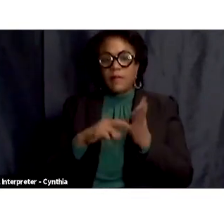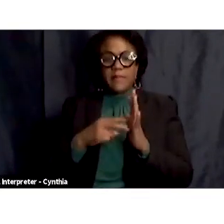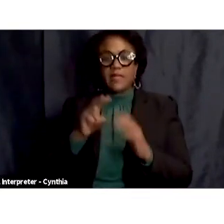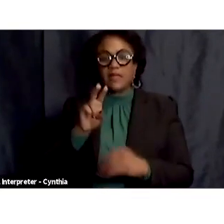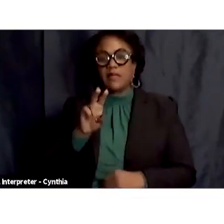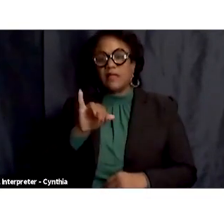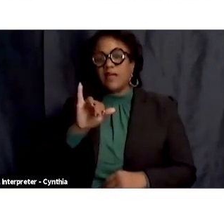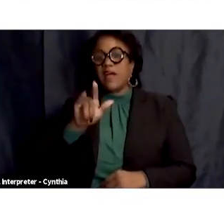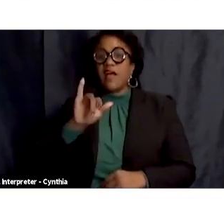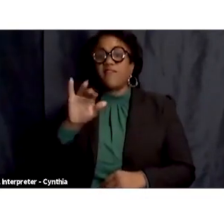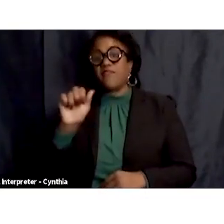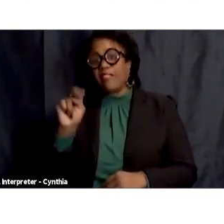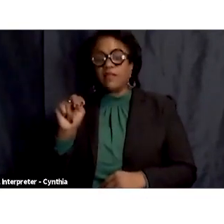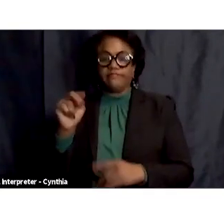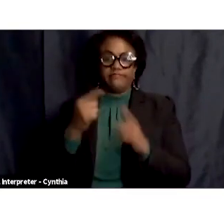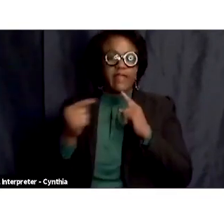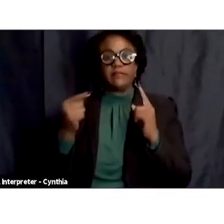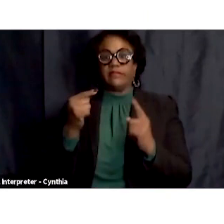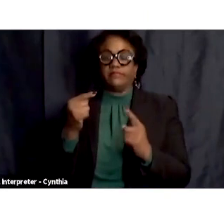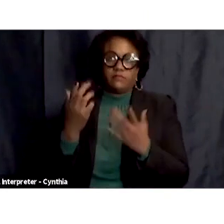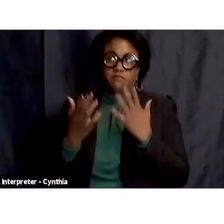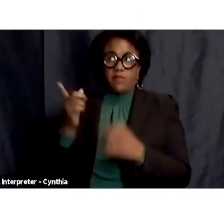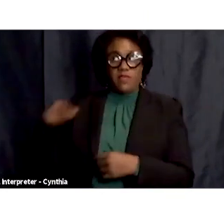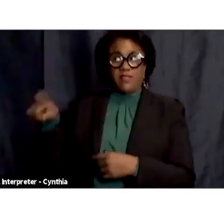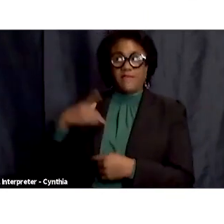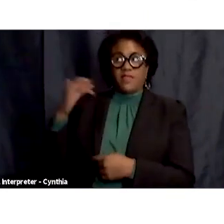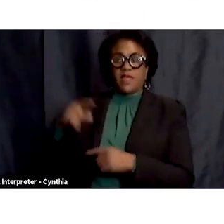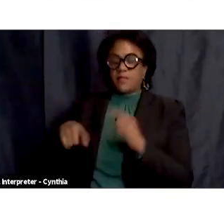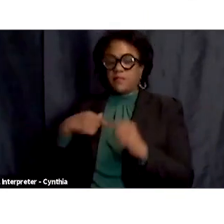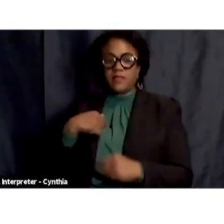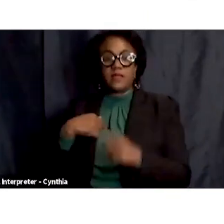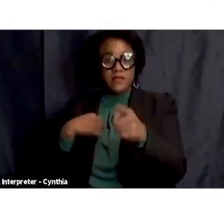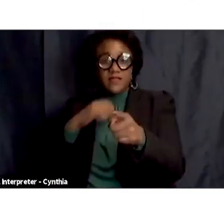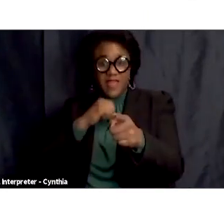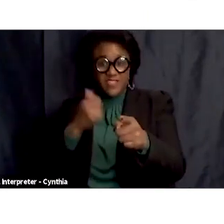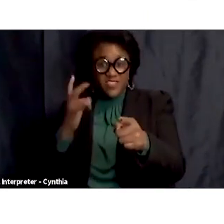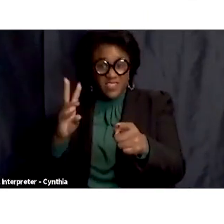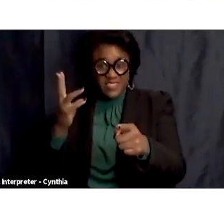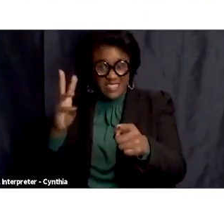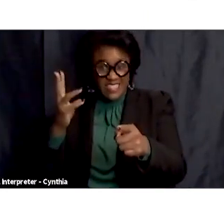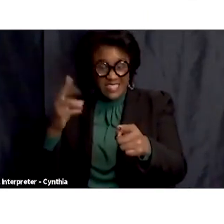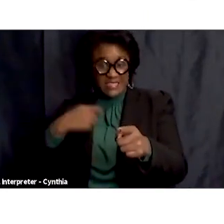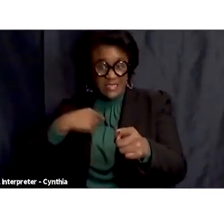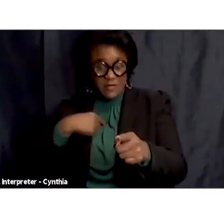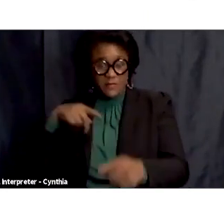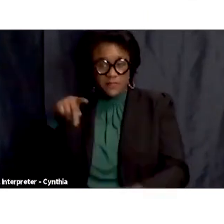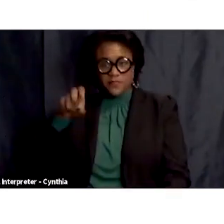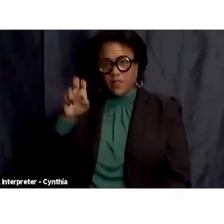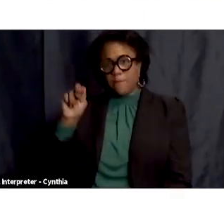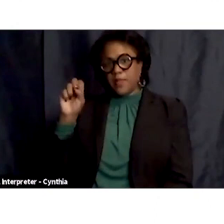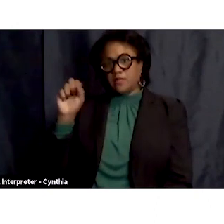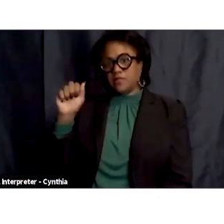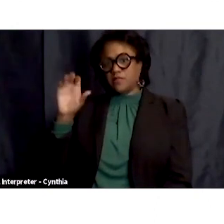been a villain to a certain entity at the time. This is me at 16 years old in Pensacola, Florida.